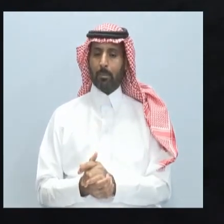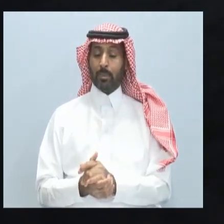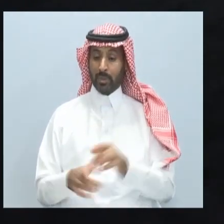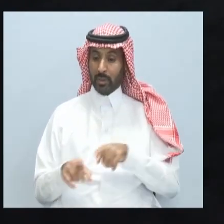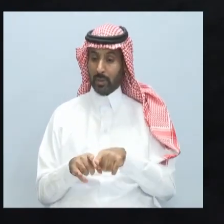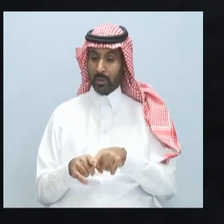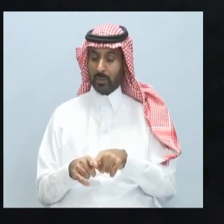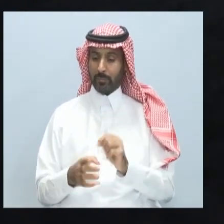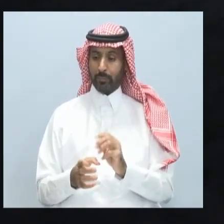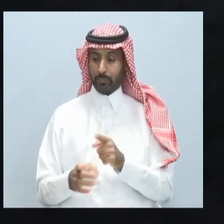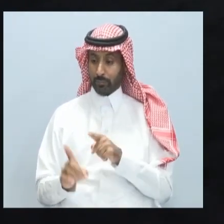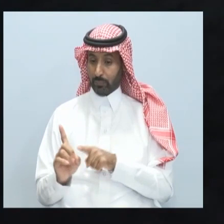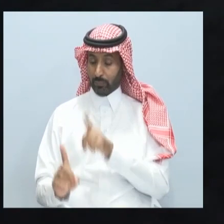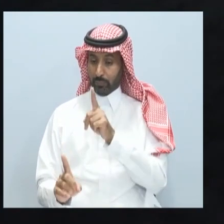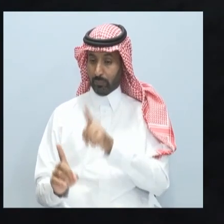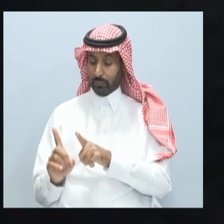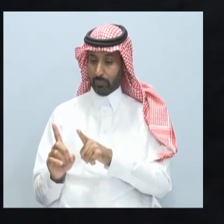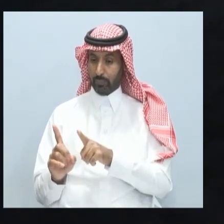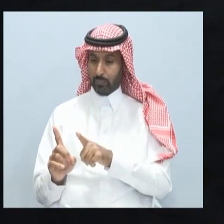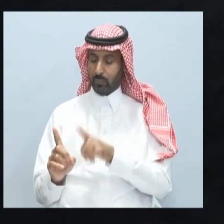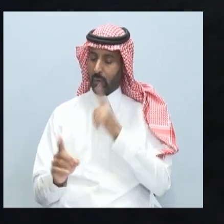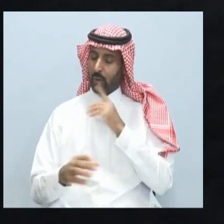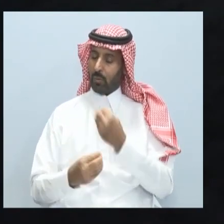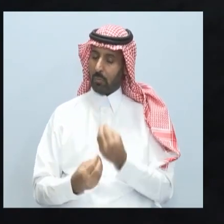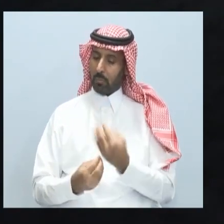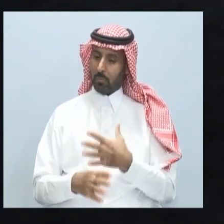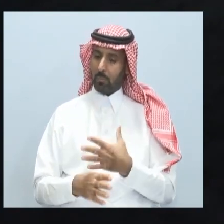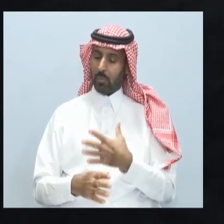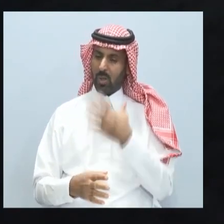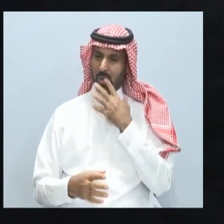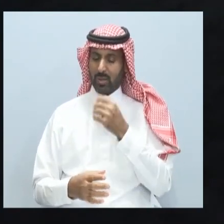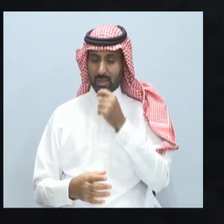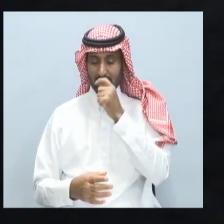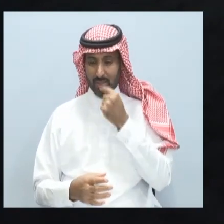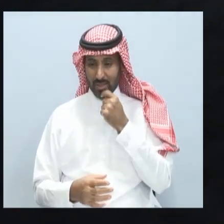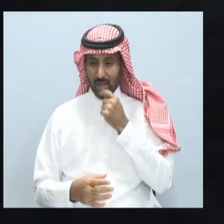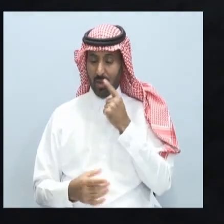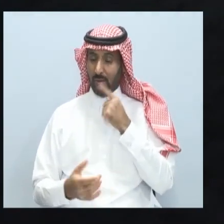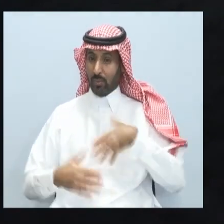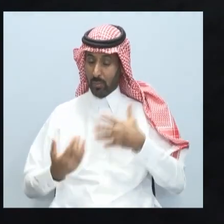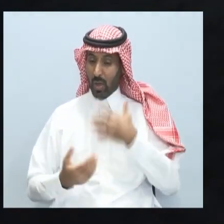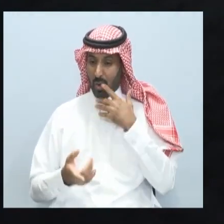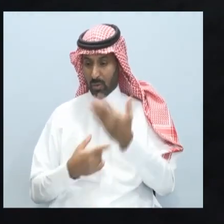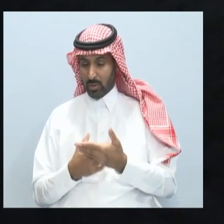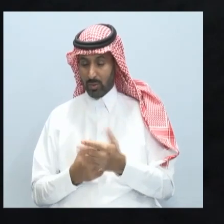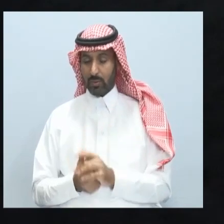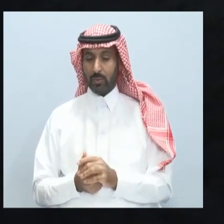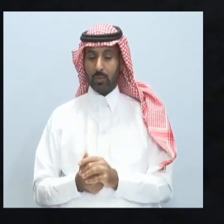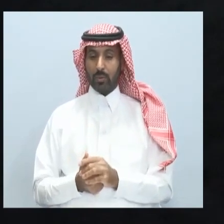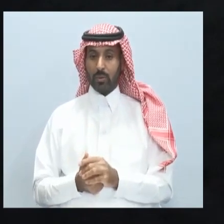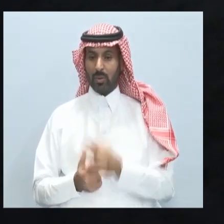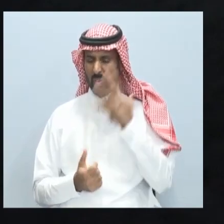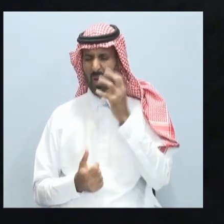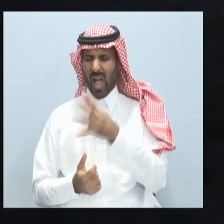they someone, for example, let's say calm? Are they shy? Are they excited to try everything? Are they